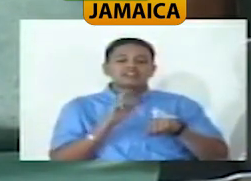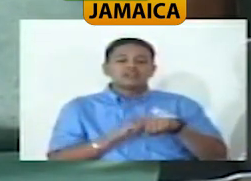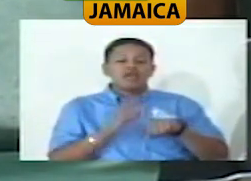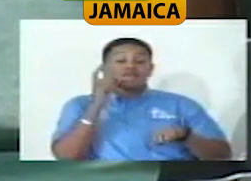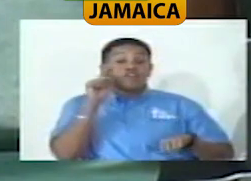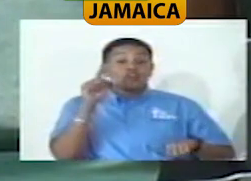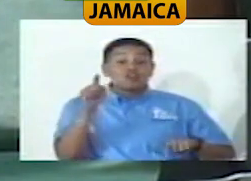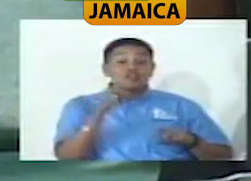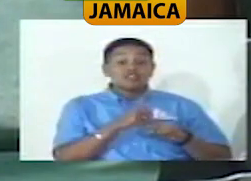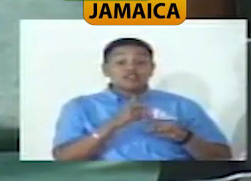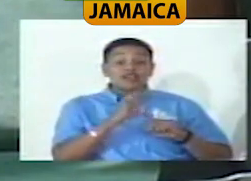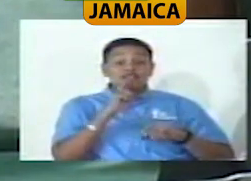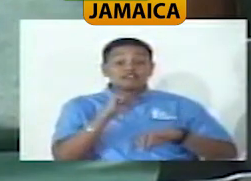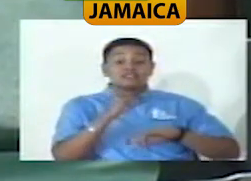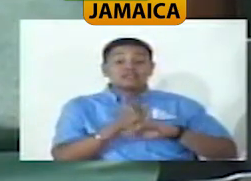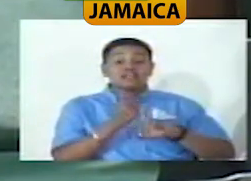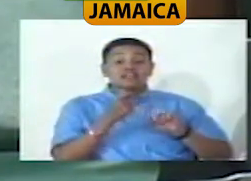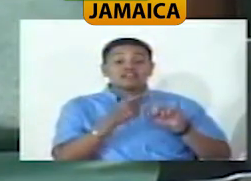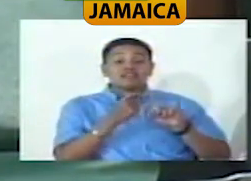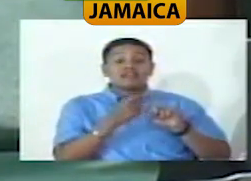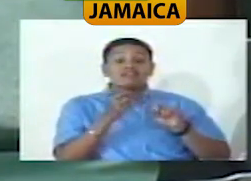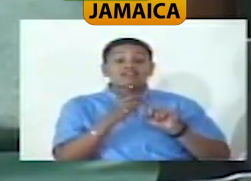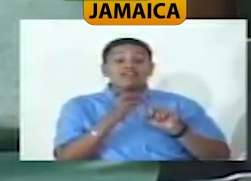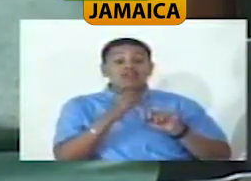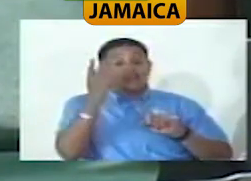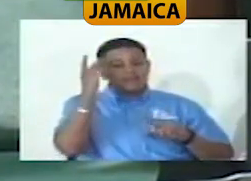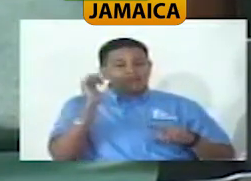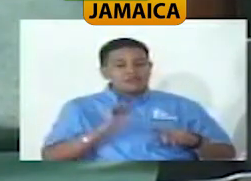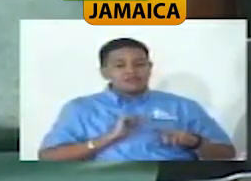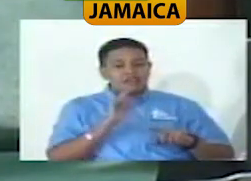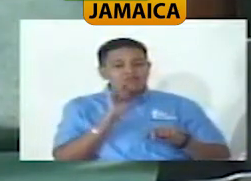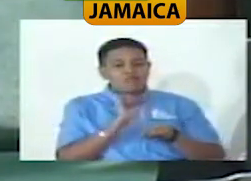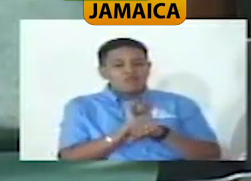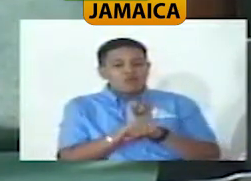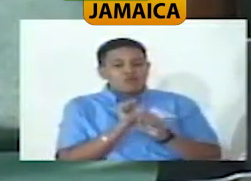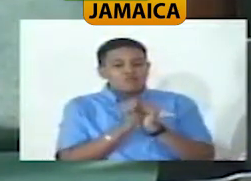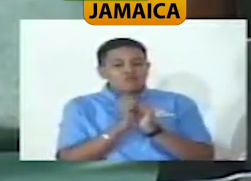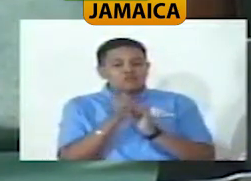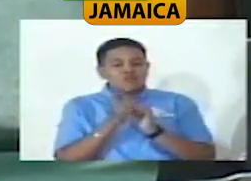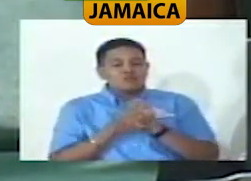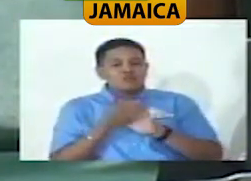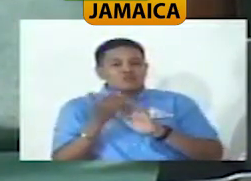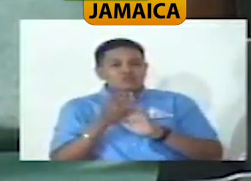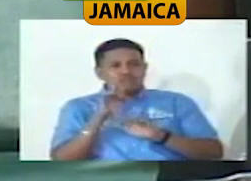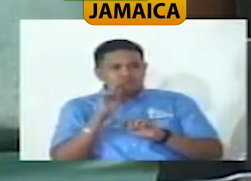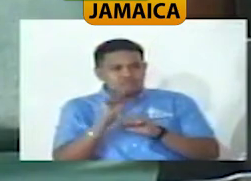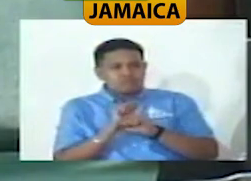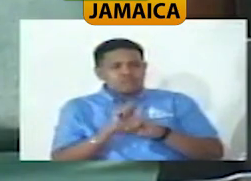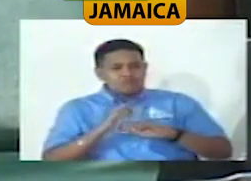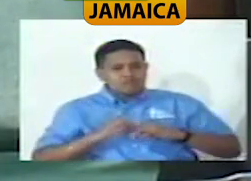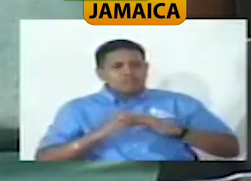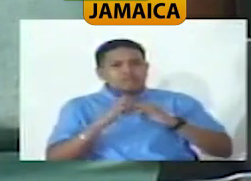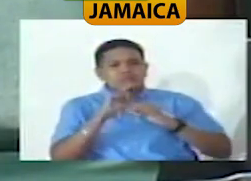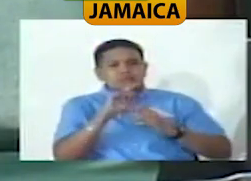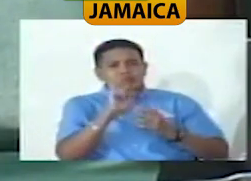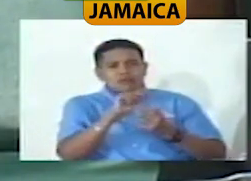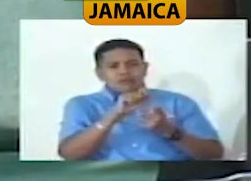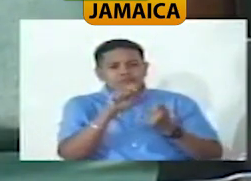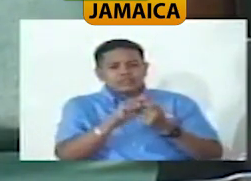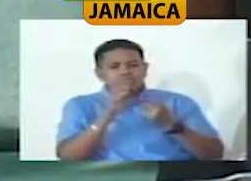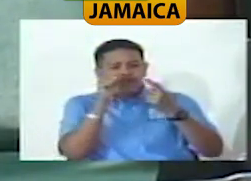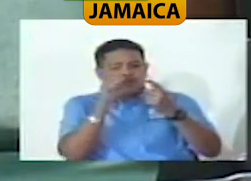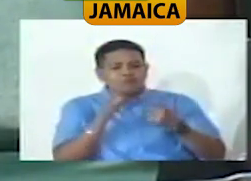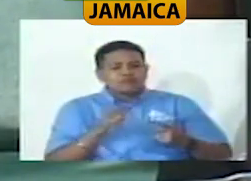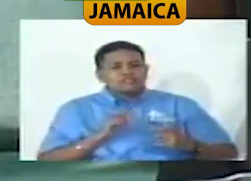you to set the effective date, because I am working with you on the realization of that particular